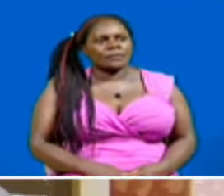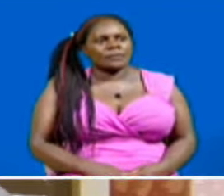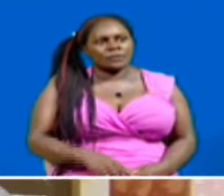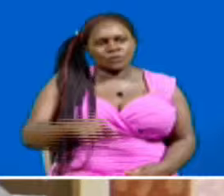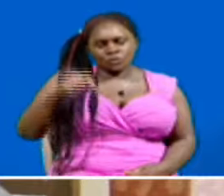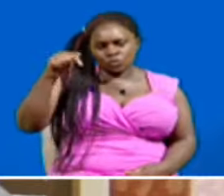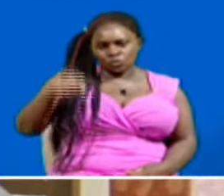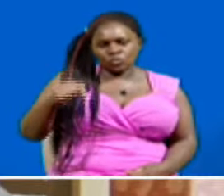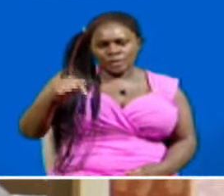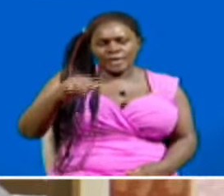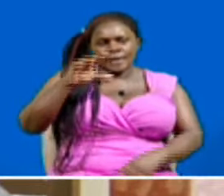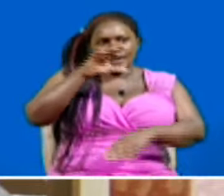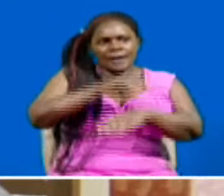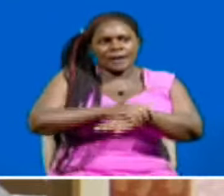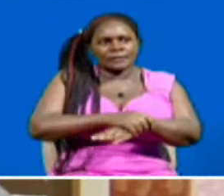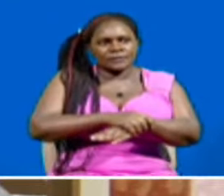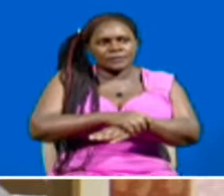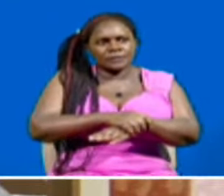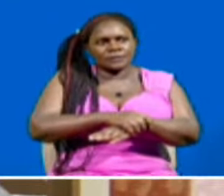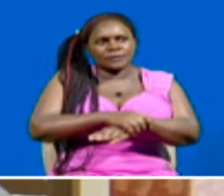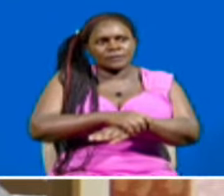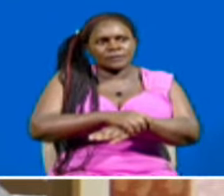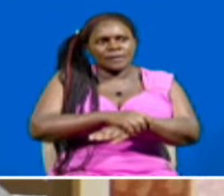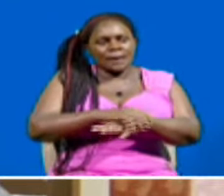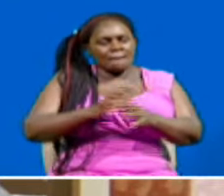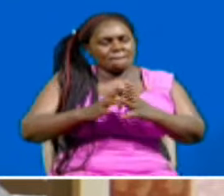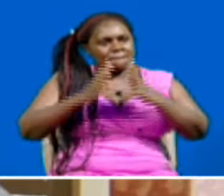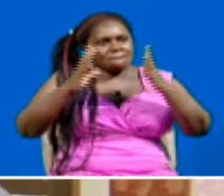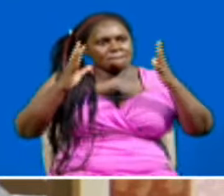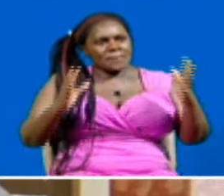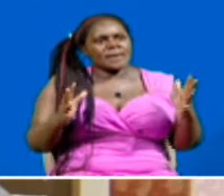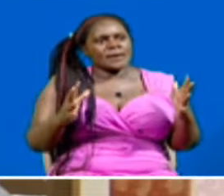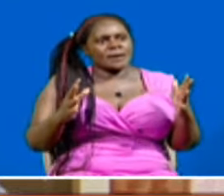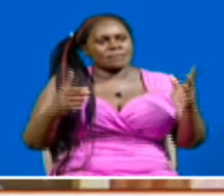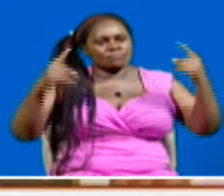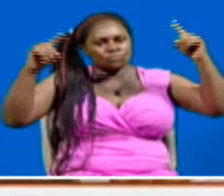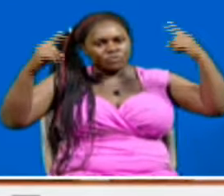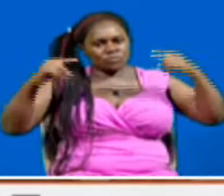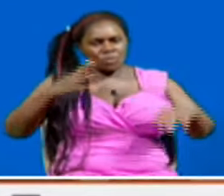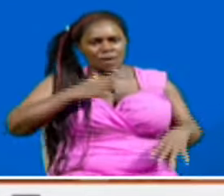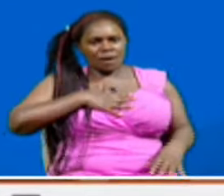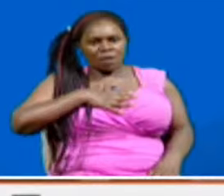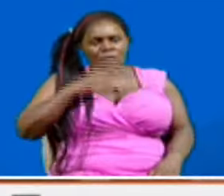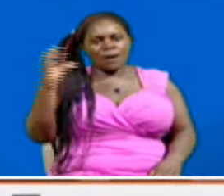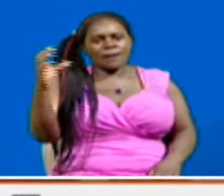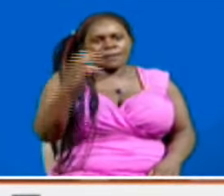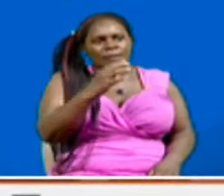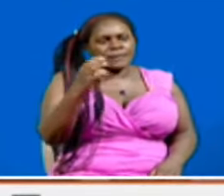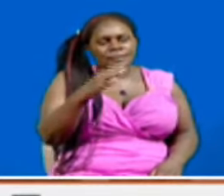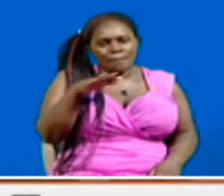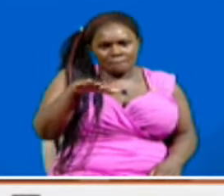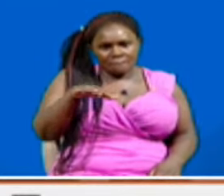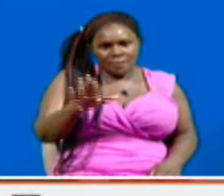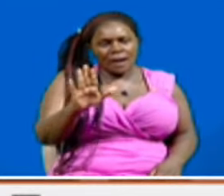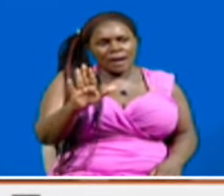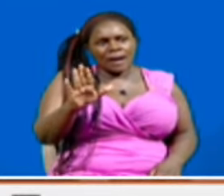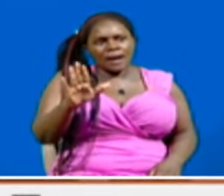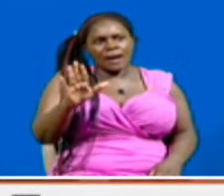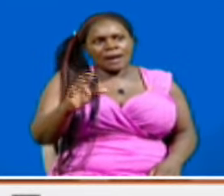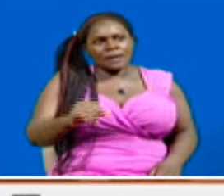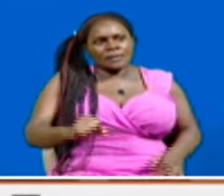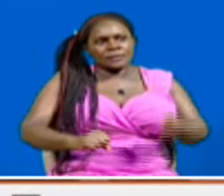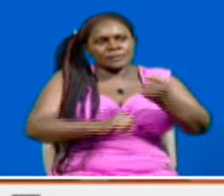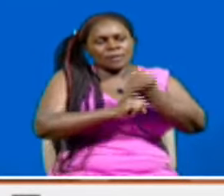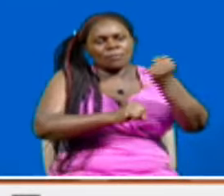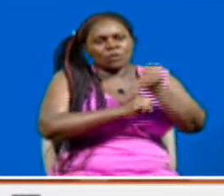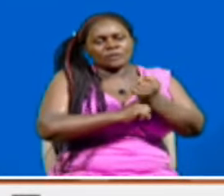Today we have secured a very huge victory for our clients who were guarantors of